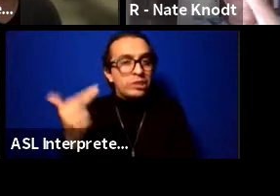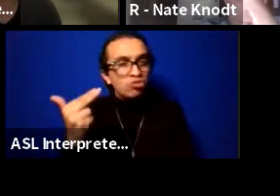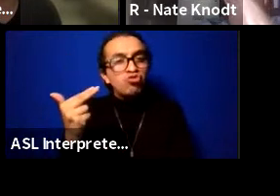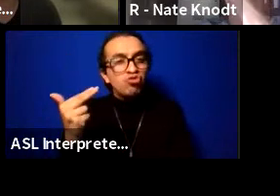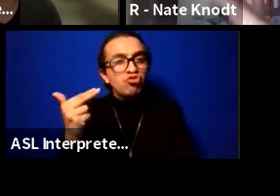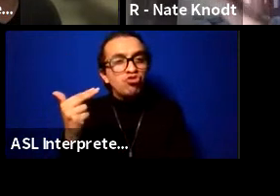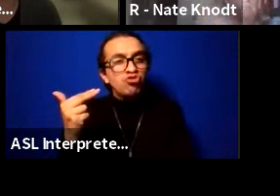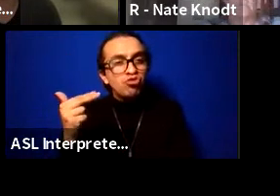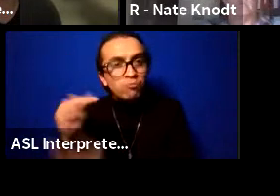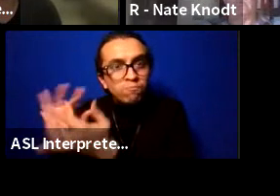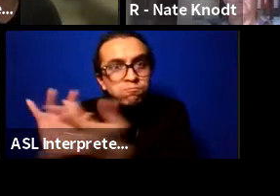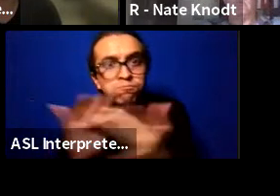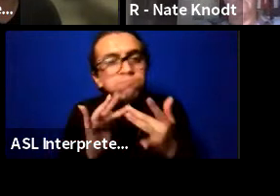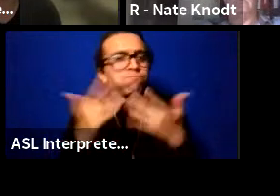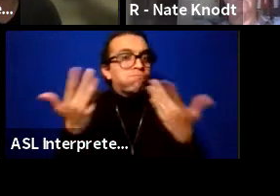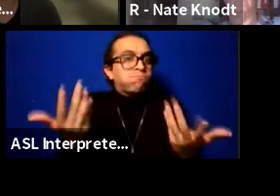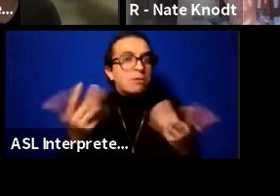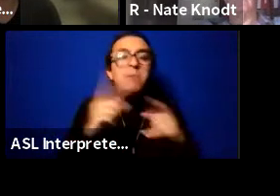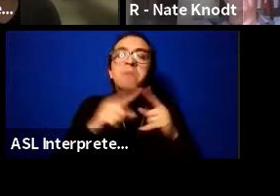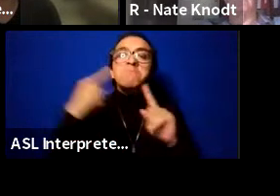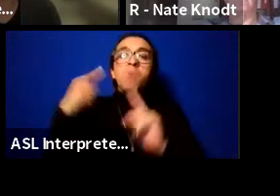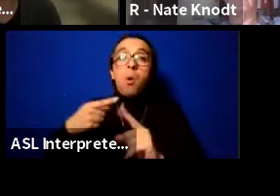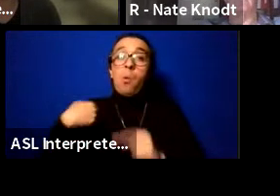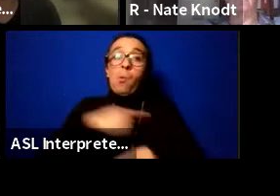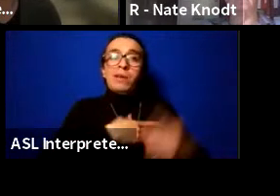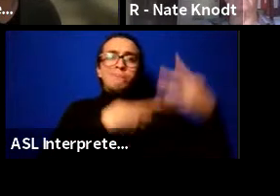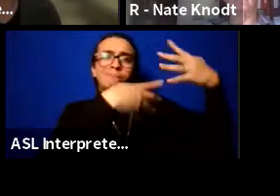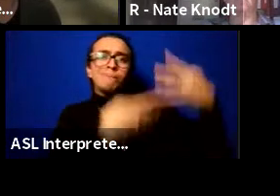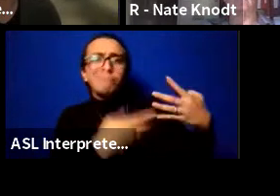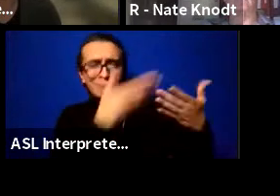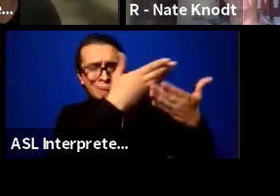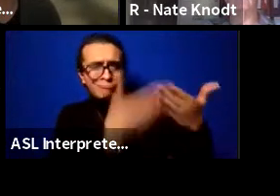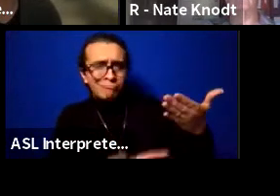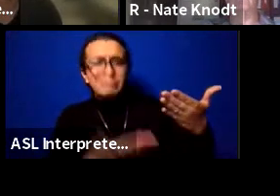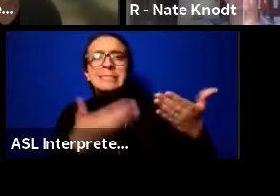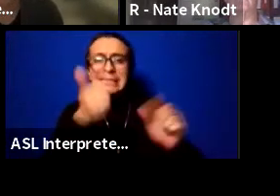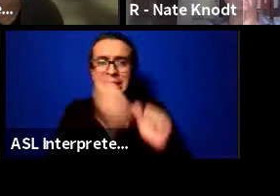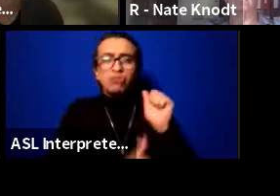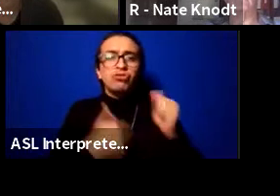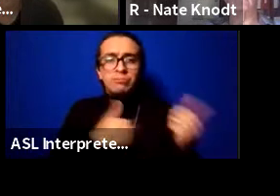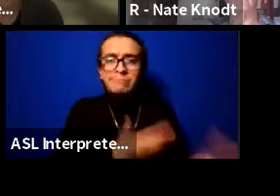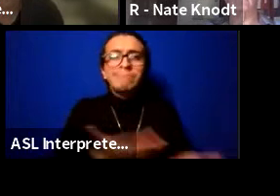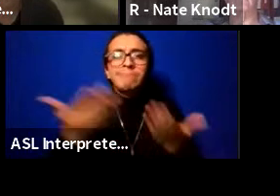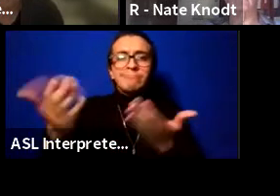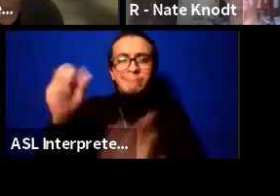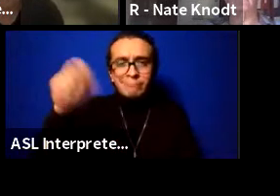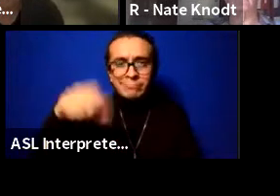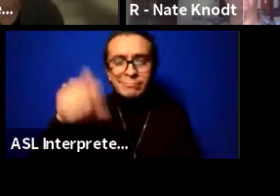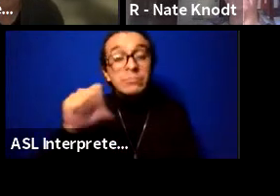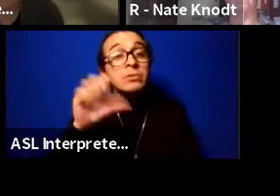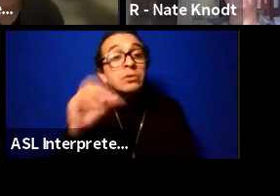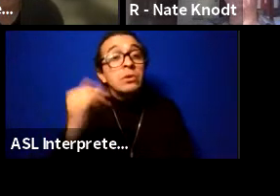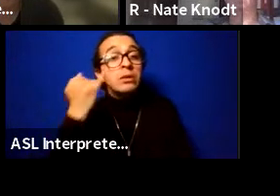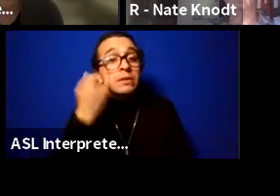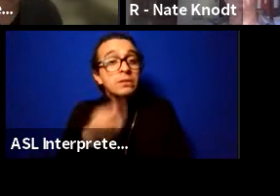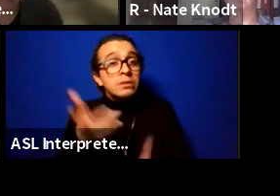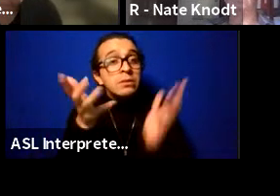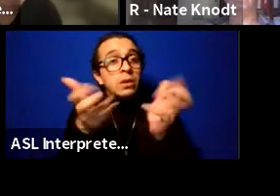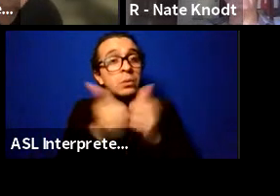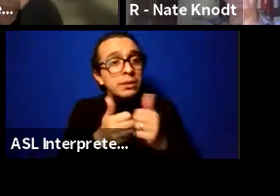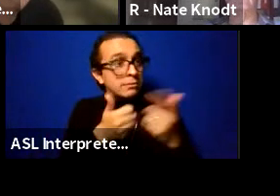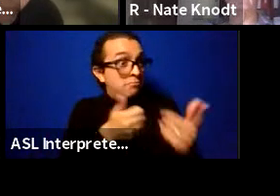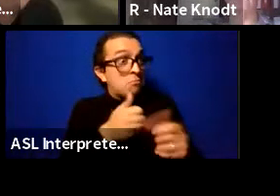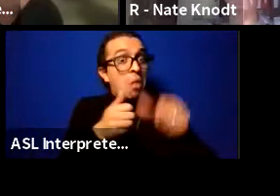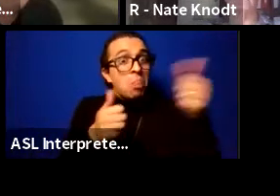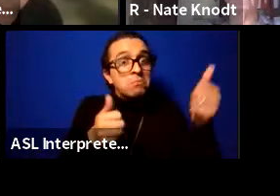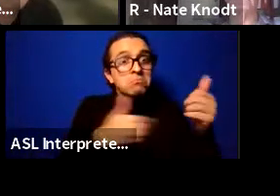of the ones that were recommended are what we put up there. So I'm wondering, when we talk in the other, and anyone who else would like to join us, I'm wondering if